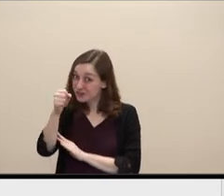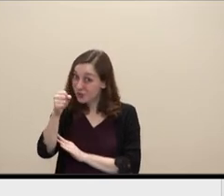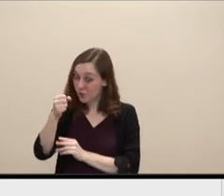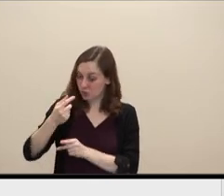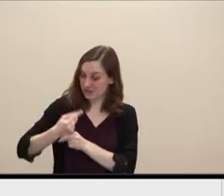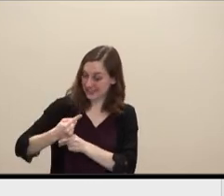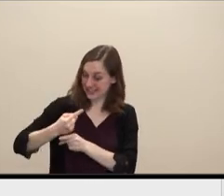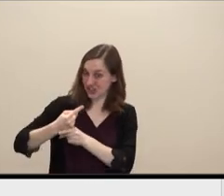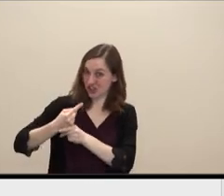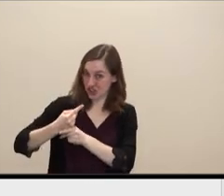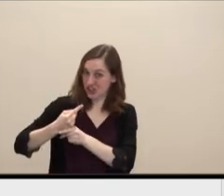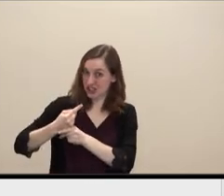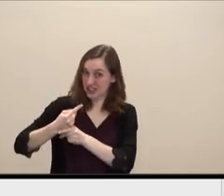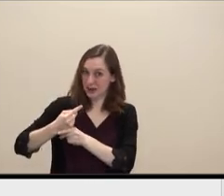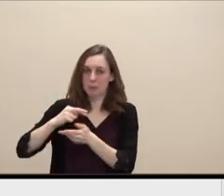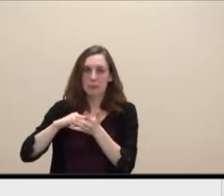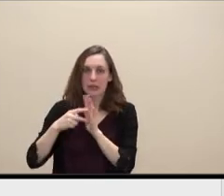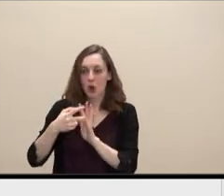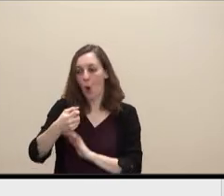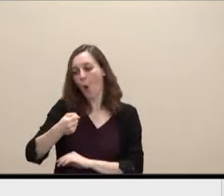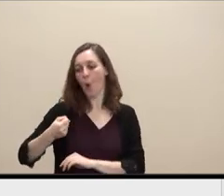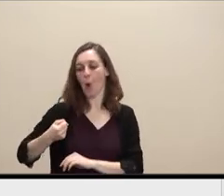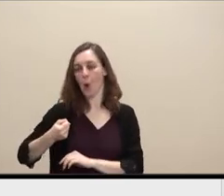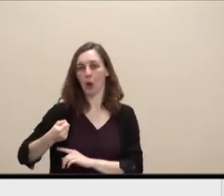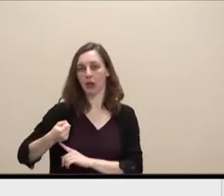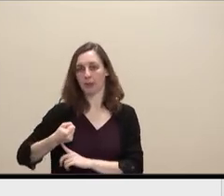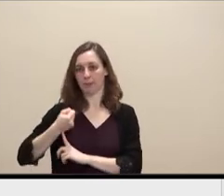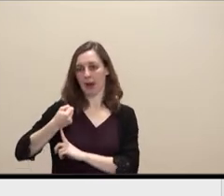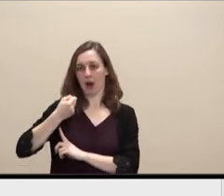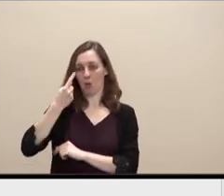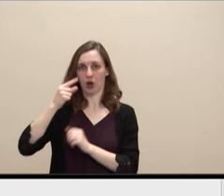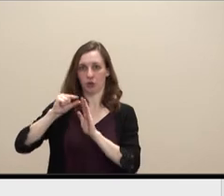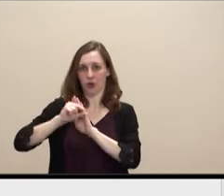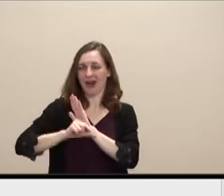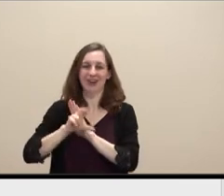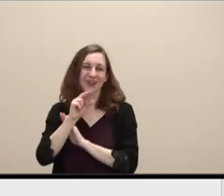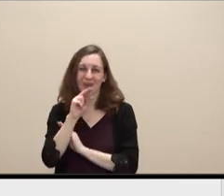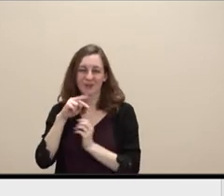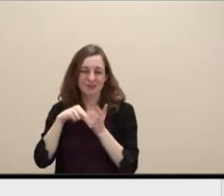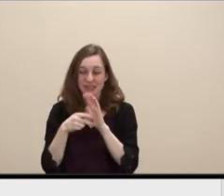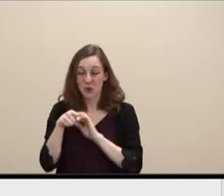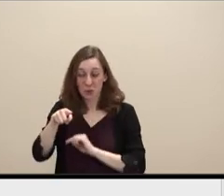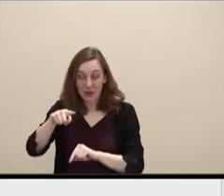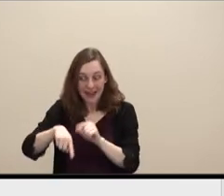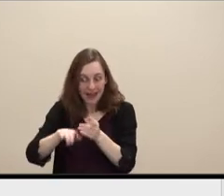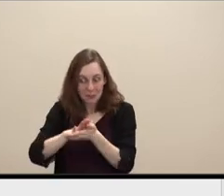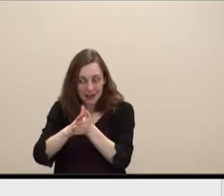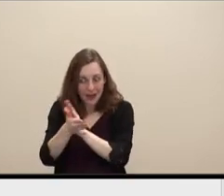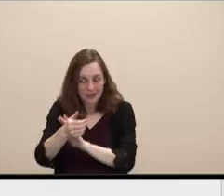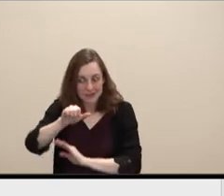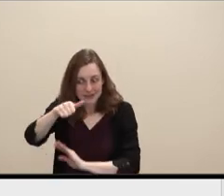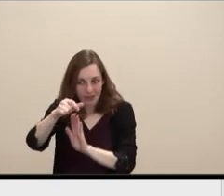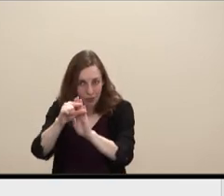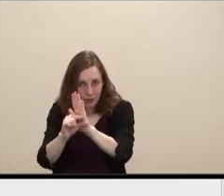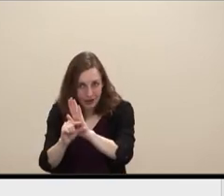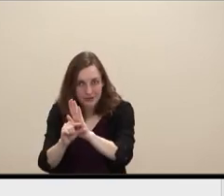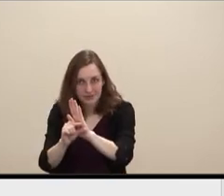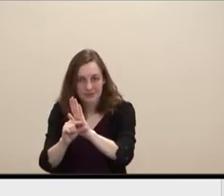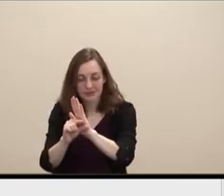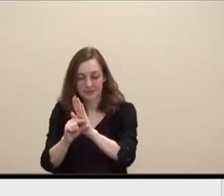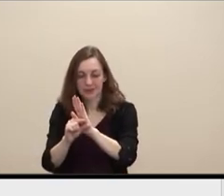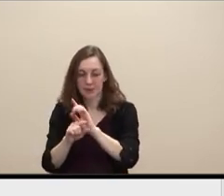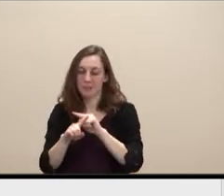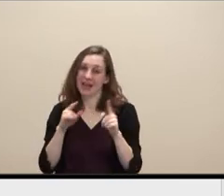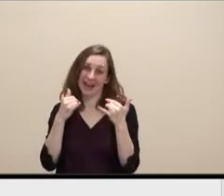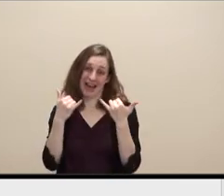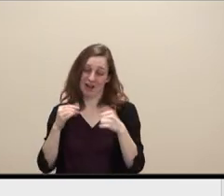you don't have enough credits to become a 10th grader. So 20% was already kind of an issue for us, so now it's all the grade